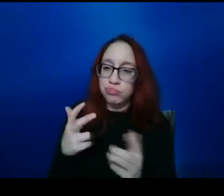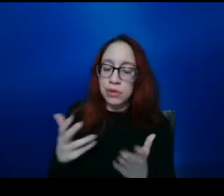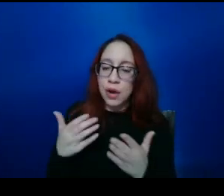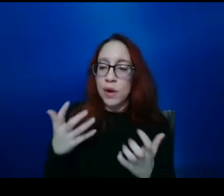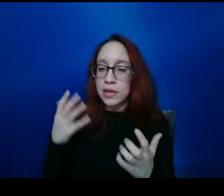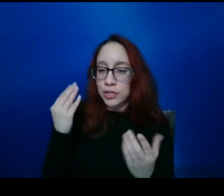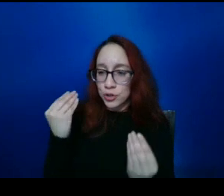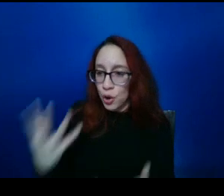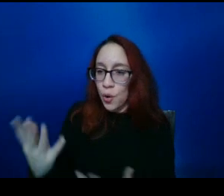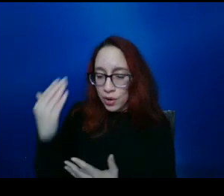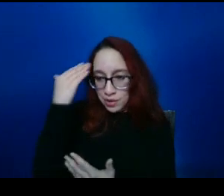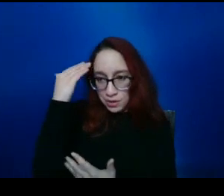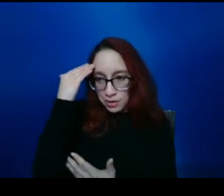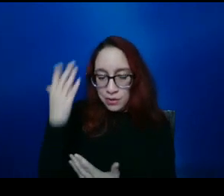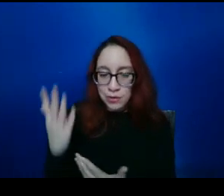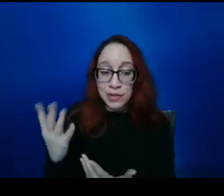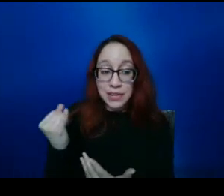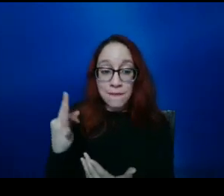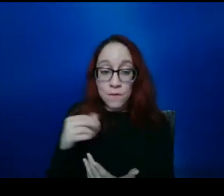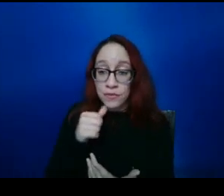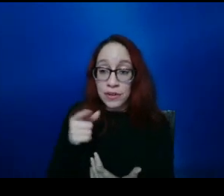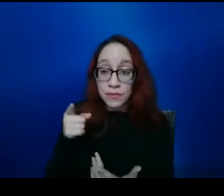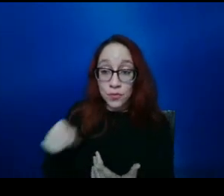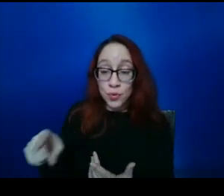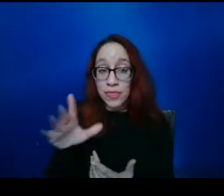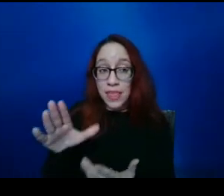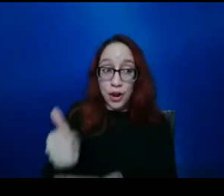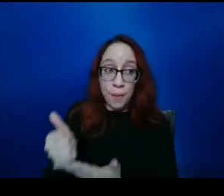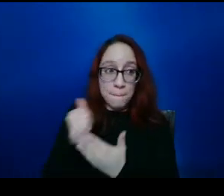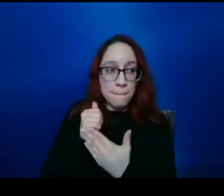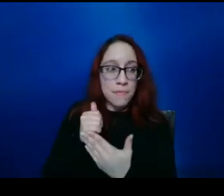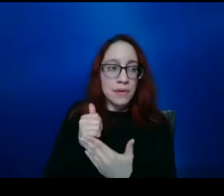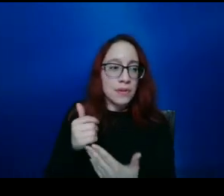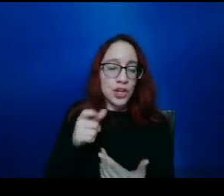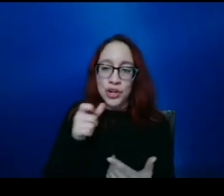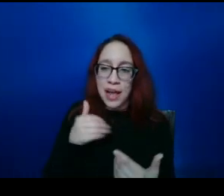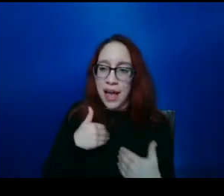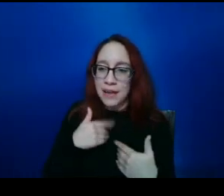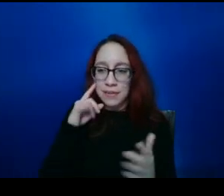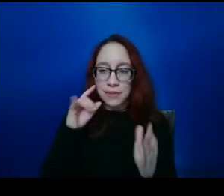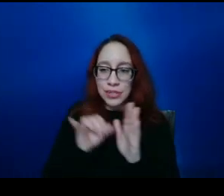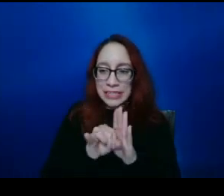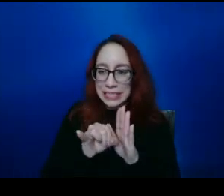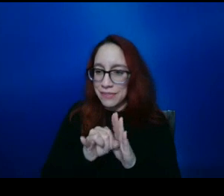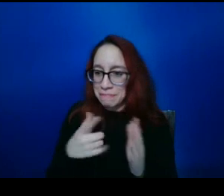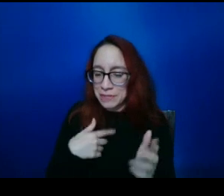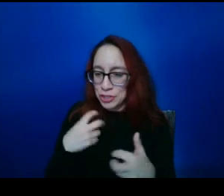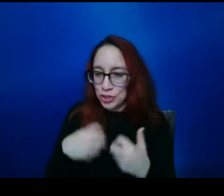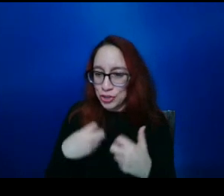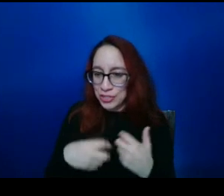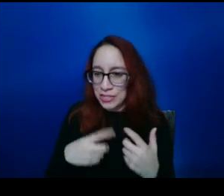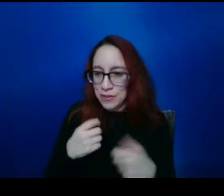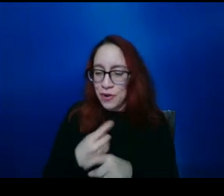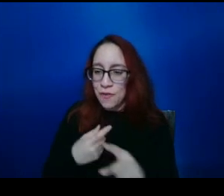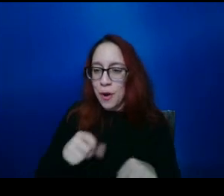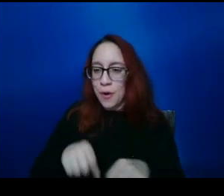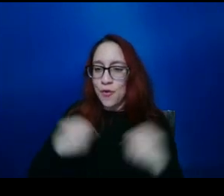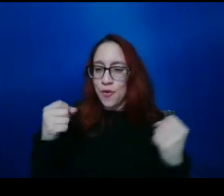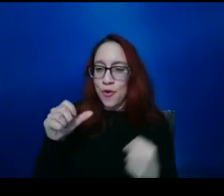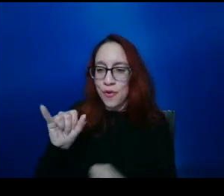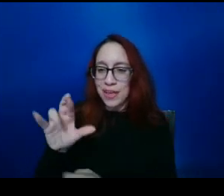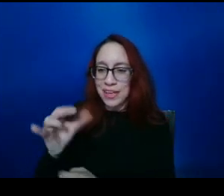were aware that if it wasn't because of their help, I could not have identified the issue that was created from a broken